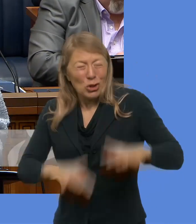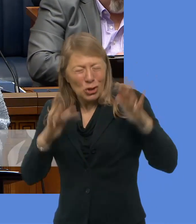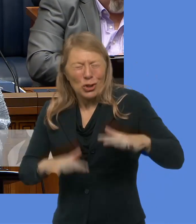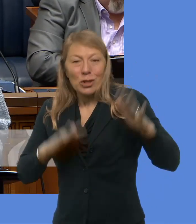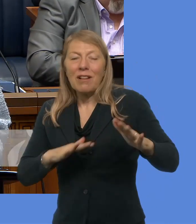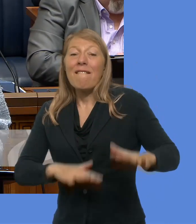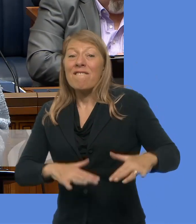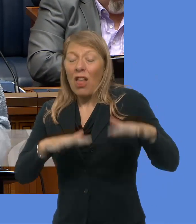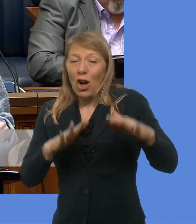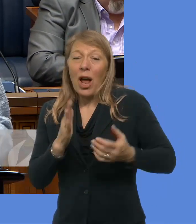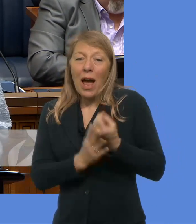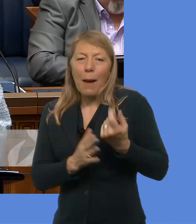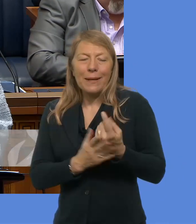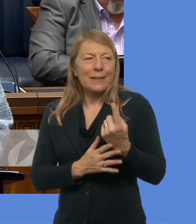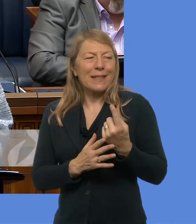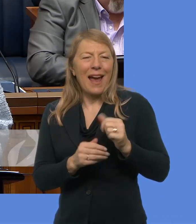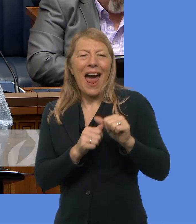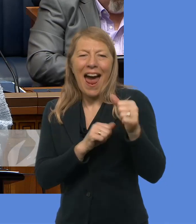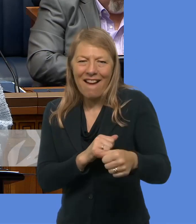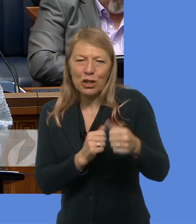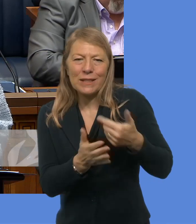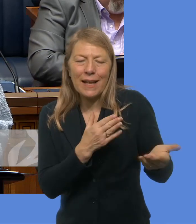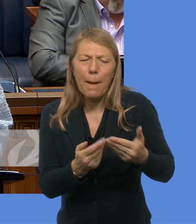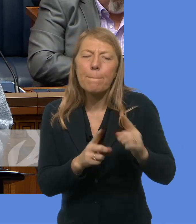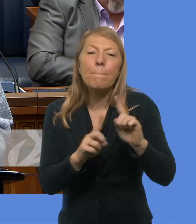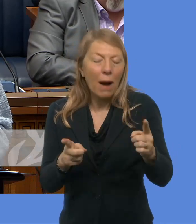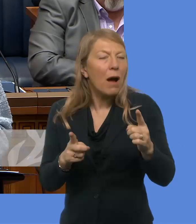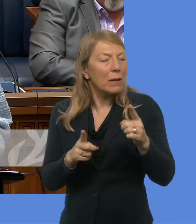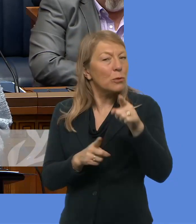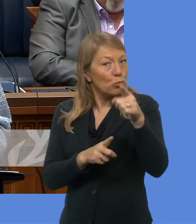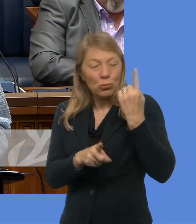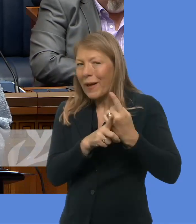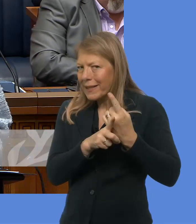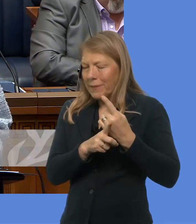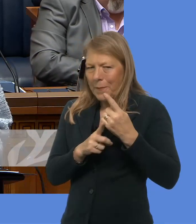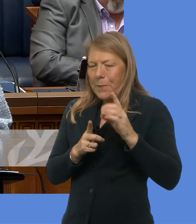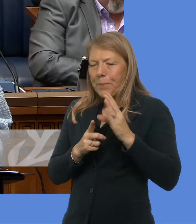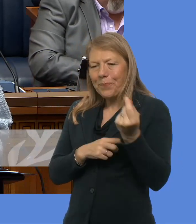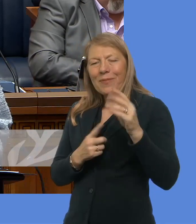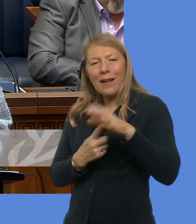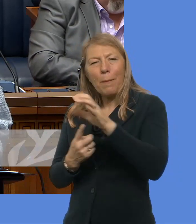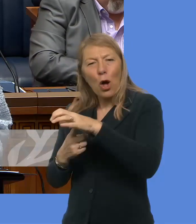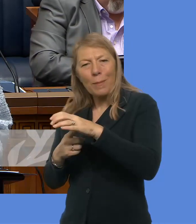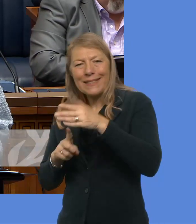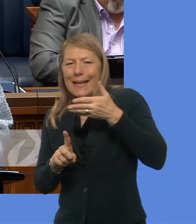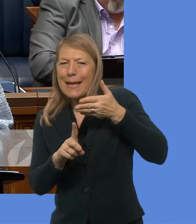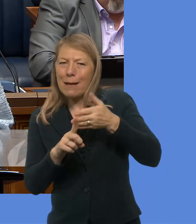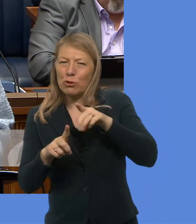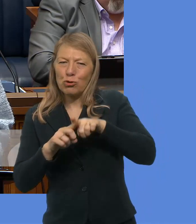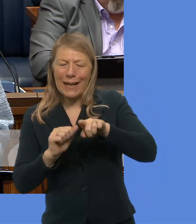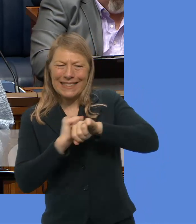a number of departments that will have responsibilities in respect of dealing with flooding and obviously flood prevention in the first